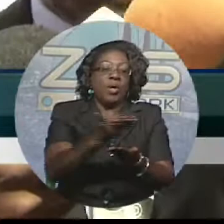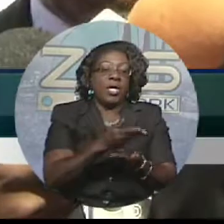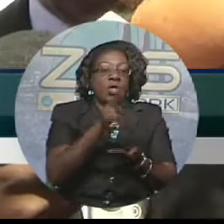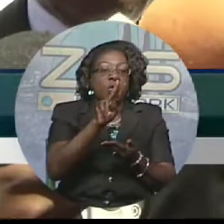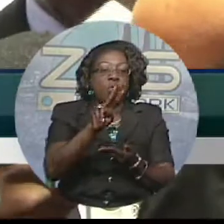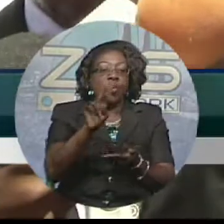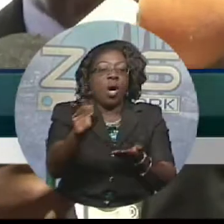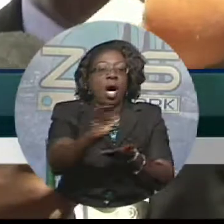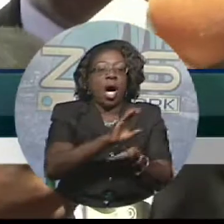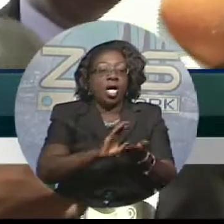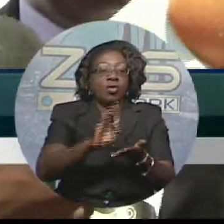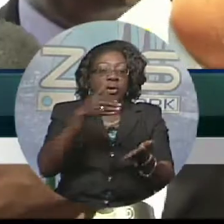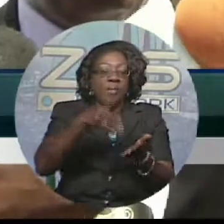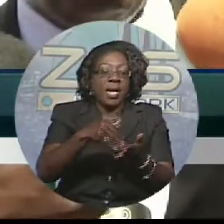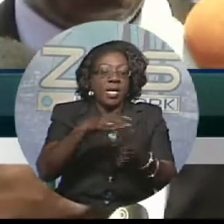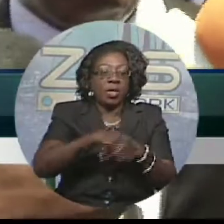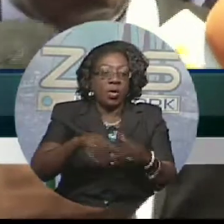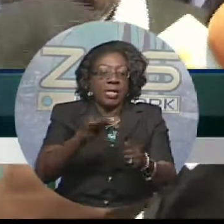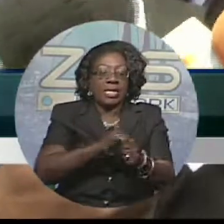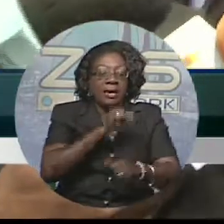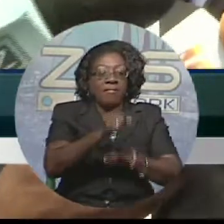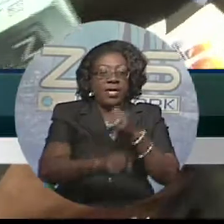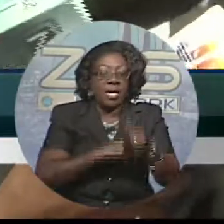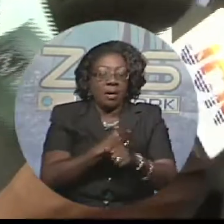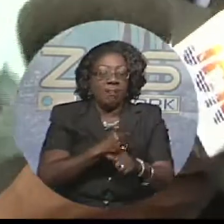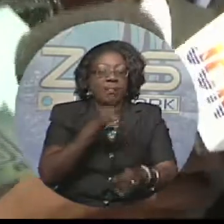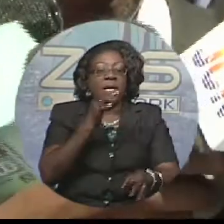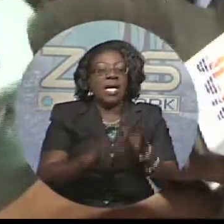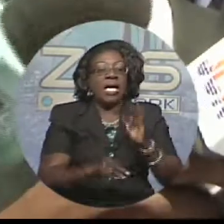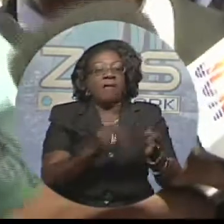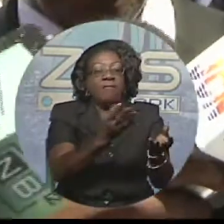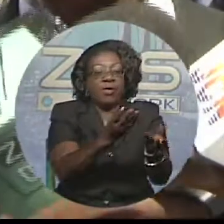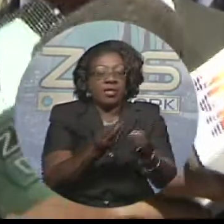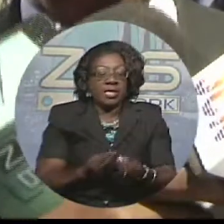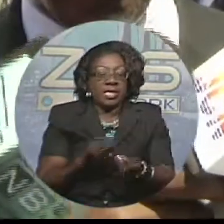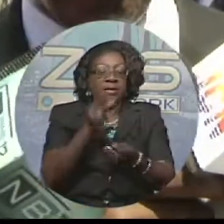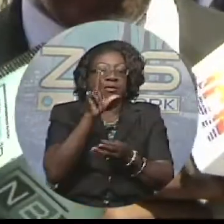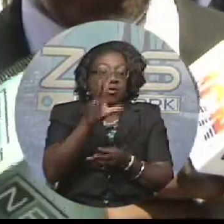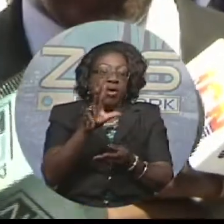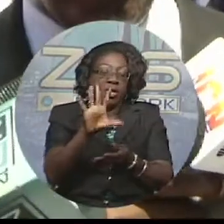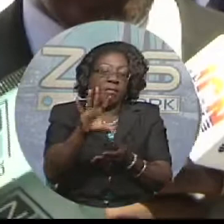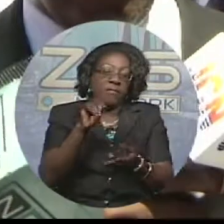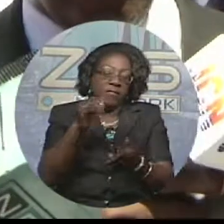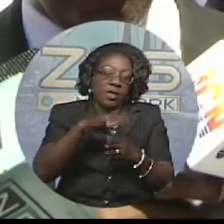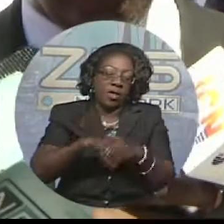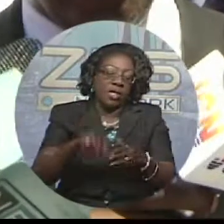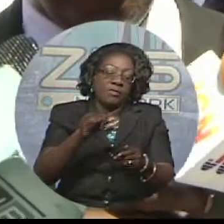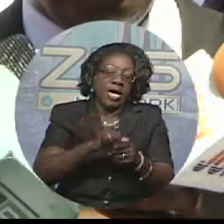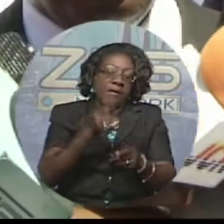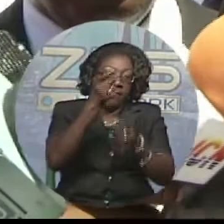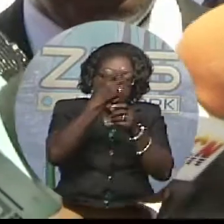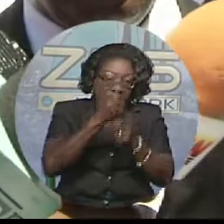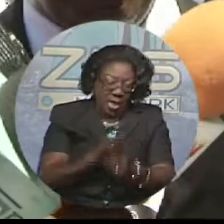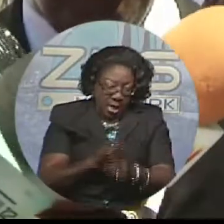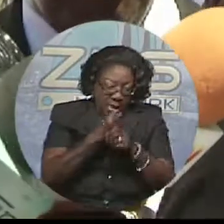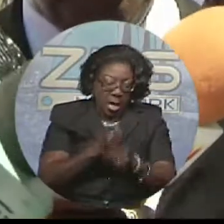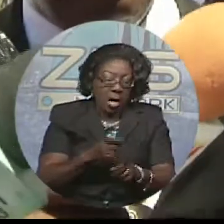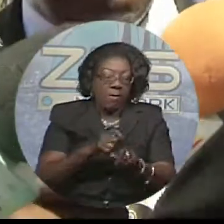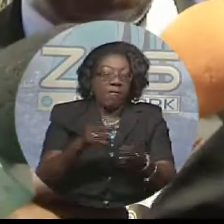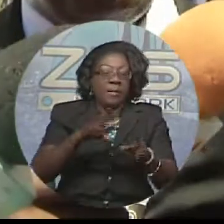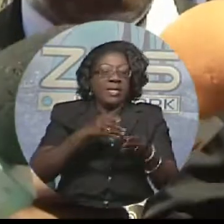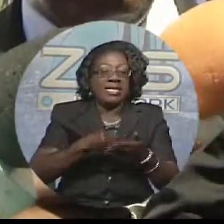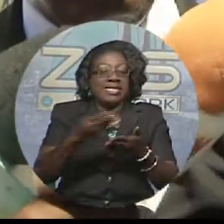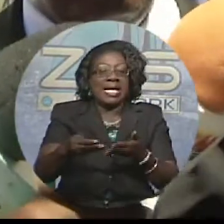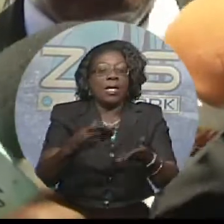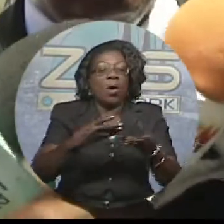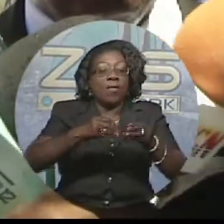annum if we receive $350 a metric ton from aragonite.